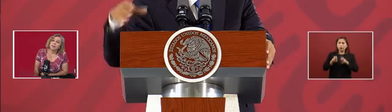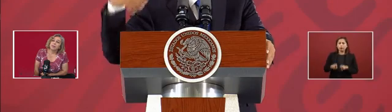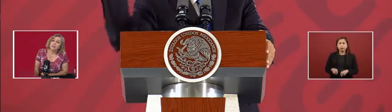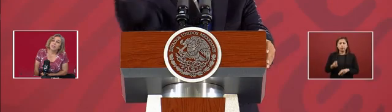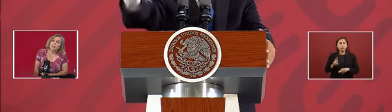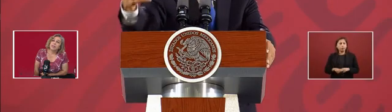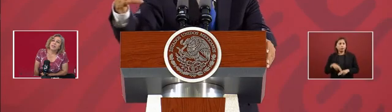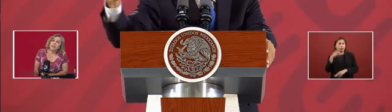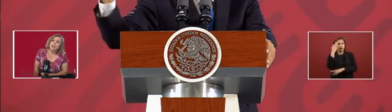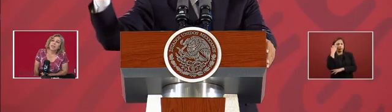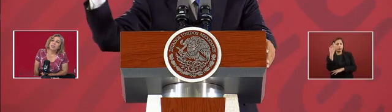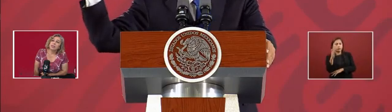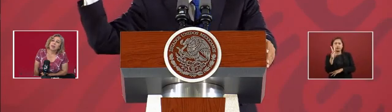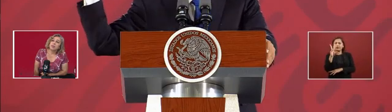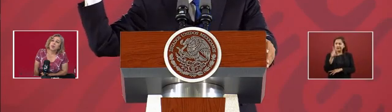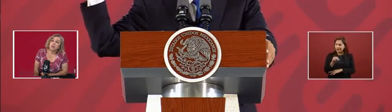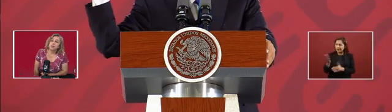It is very difficult